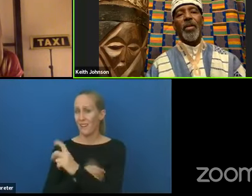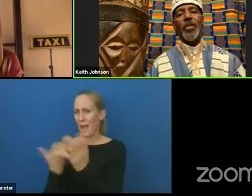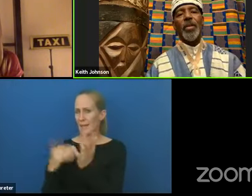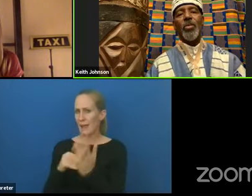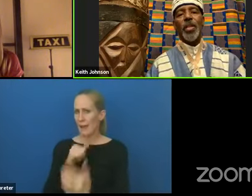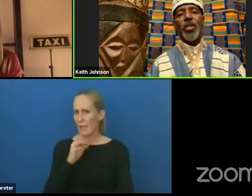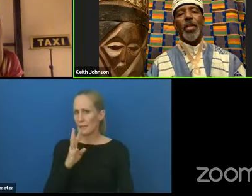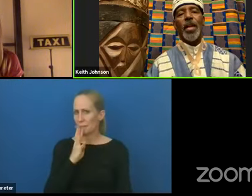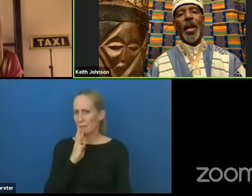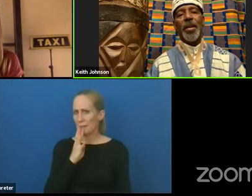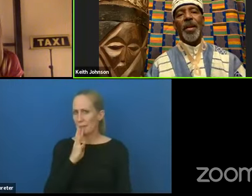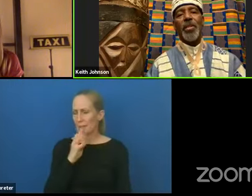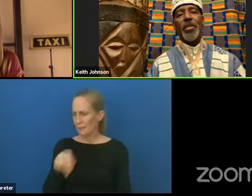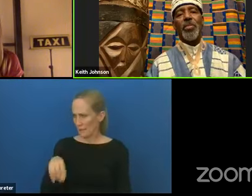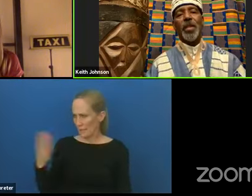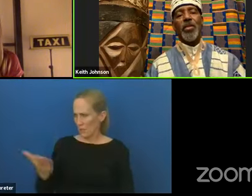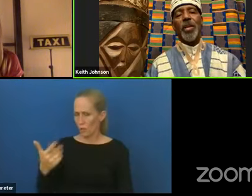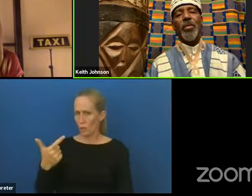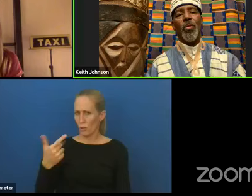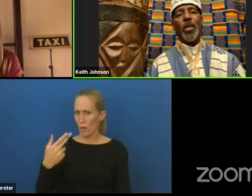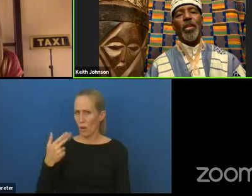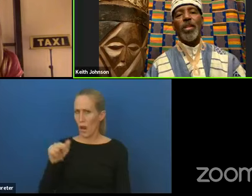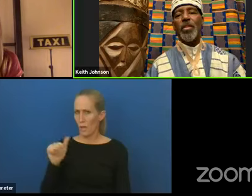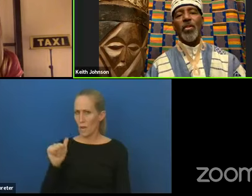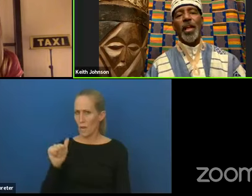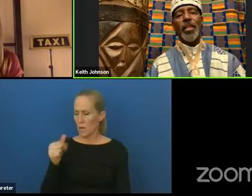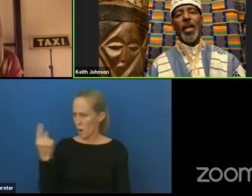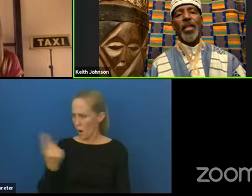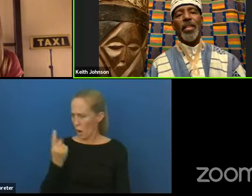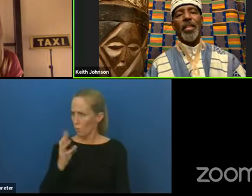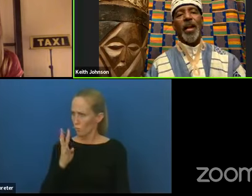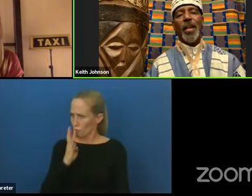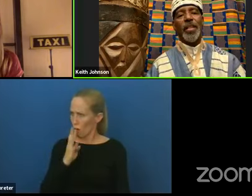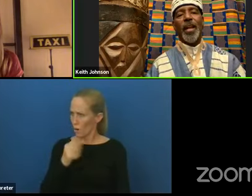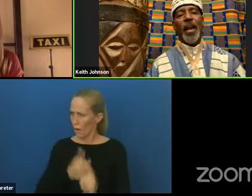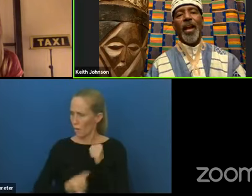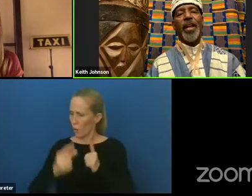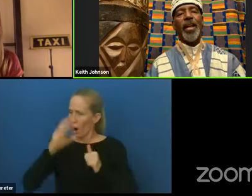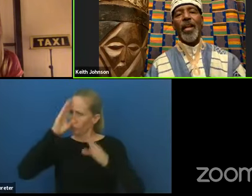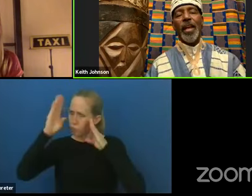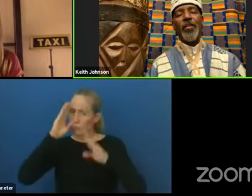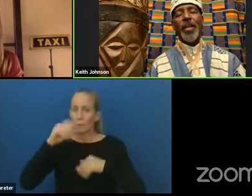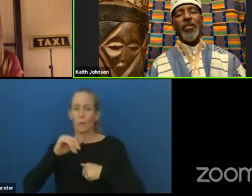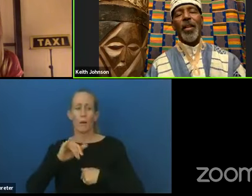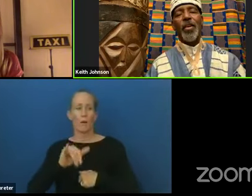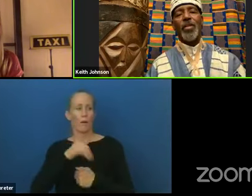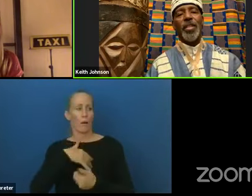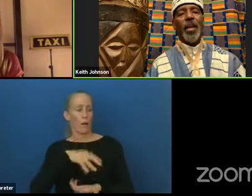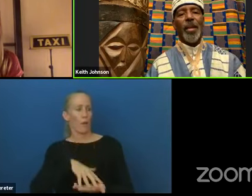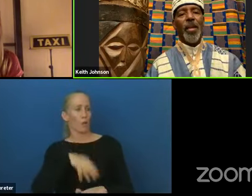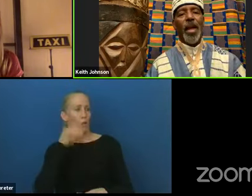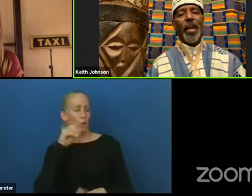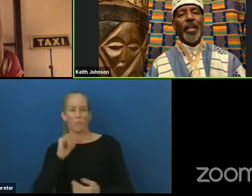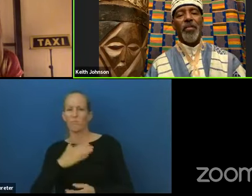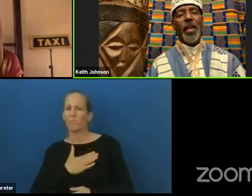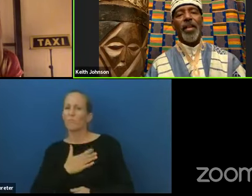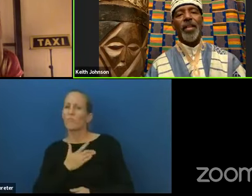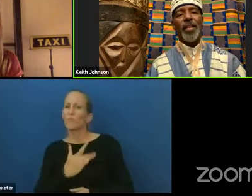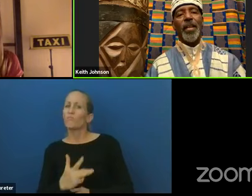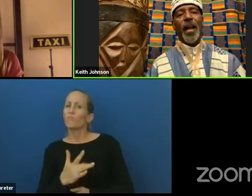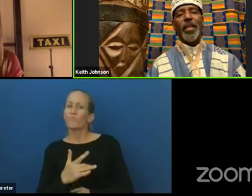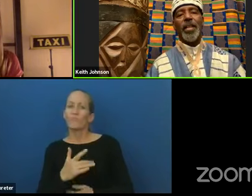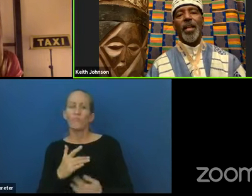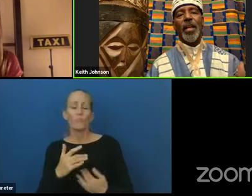Ghana now. When you in Ghana, you speak to everyone." So that's my nature. I say hi. Even if they don't say hi back, it's